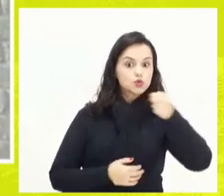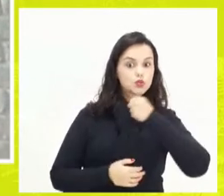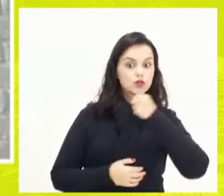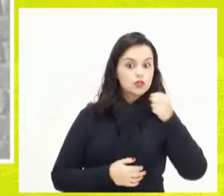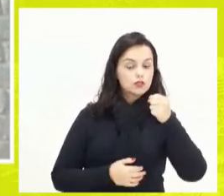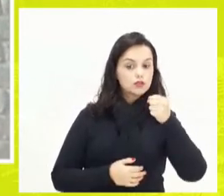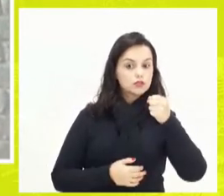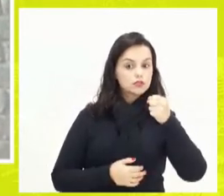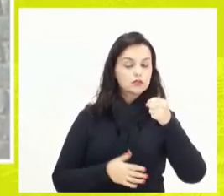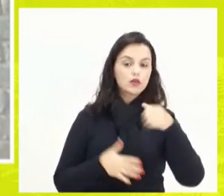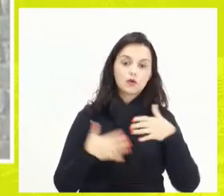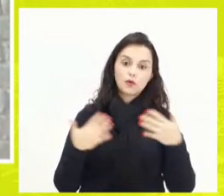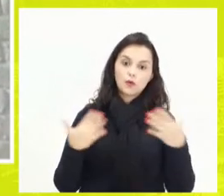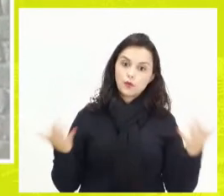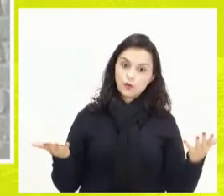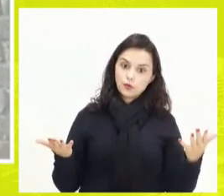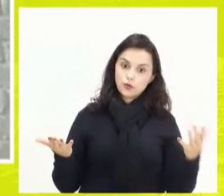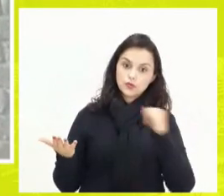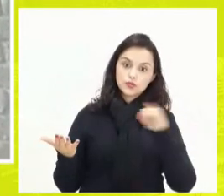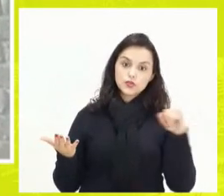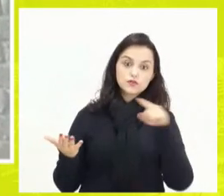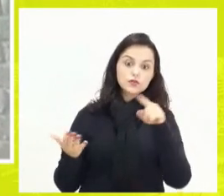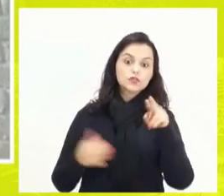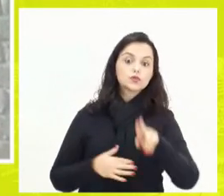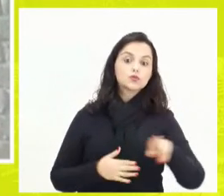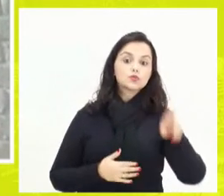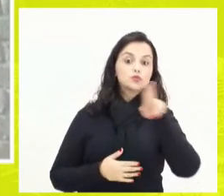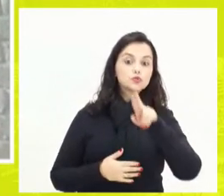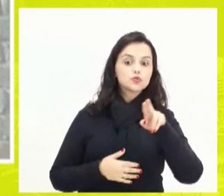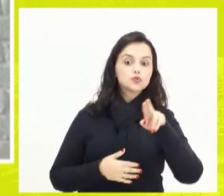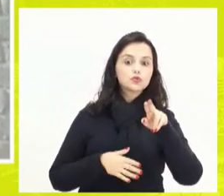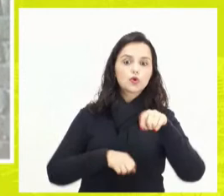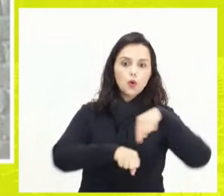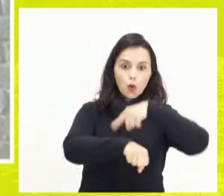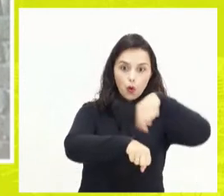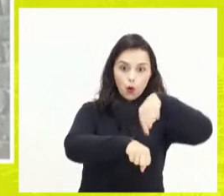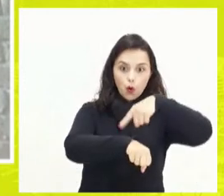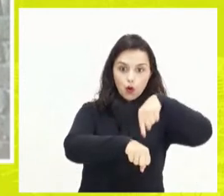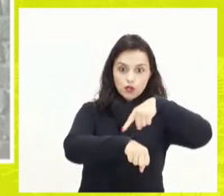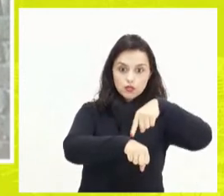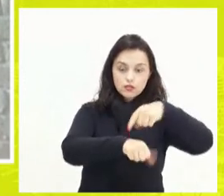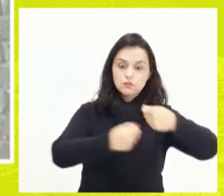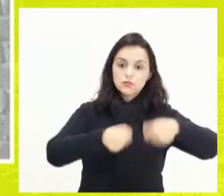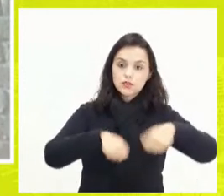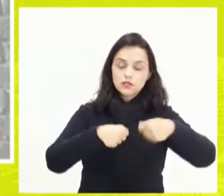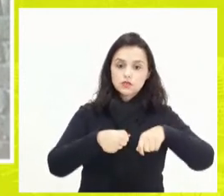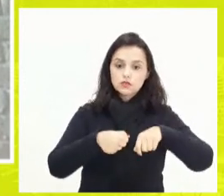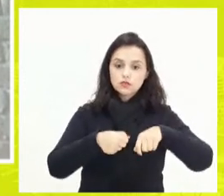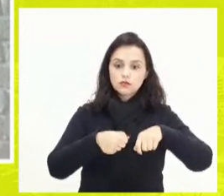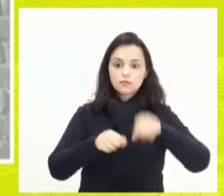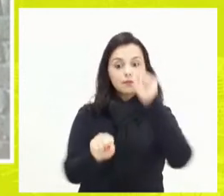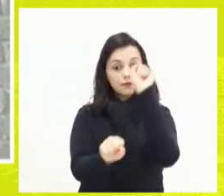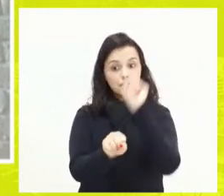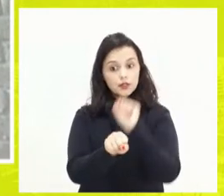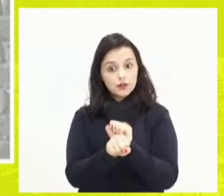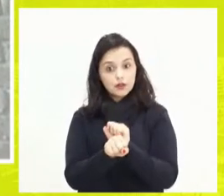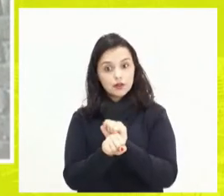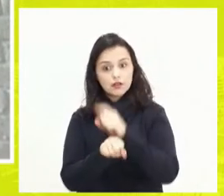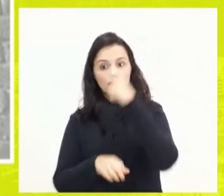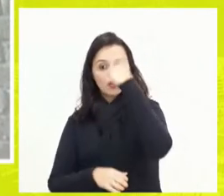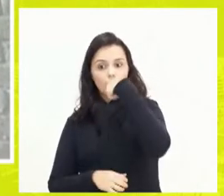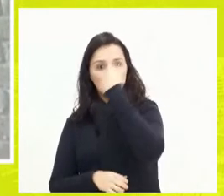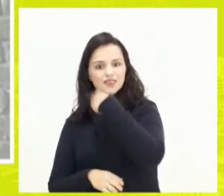you have used it for so long you need at least this much time outside of